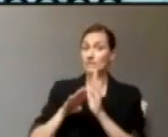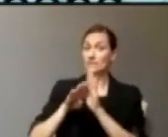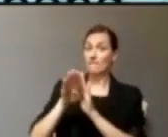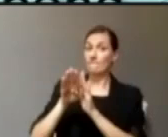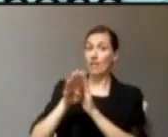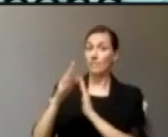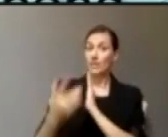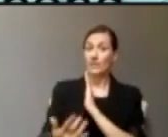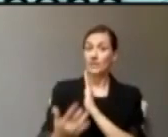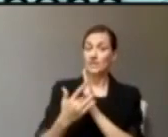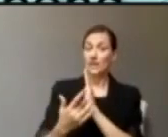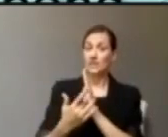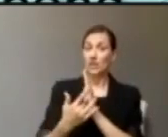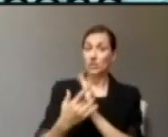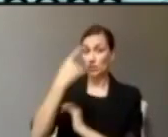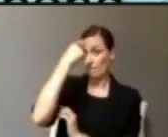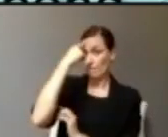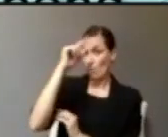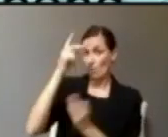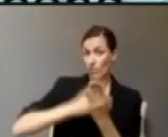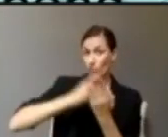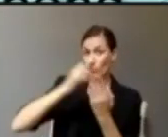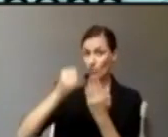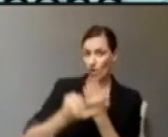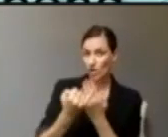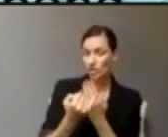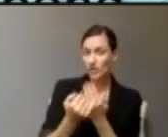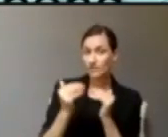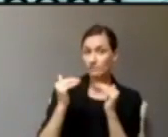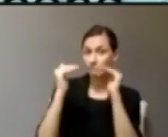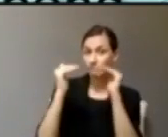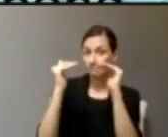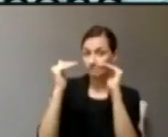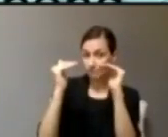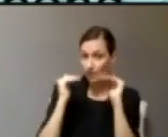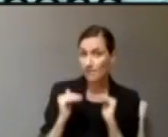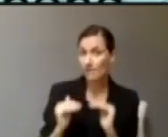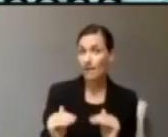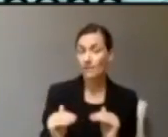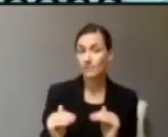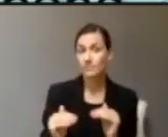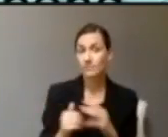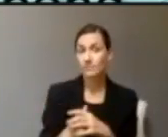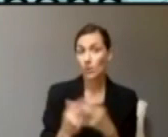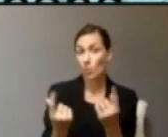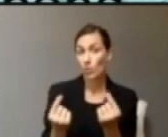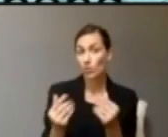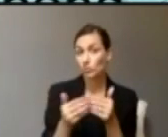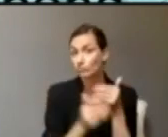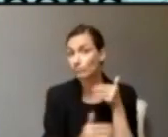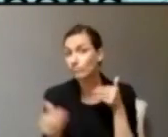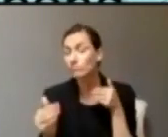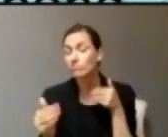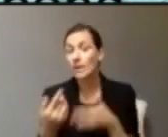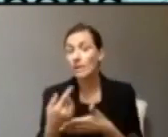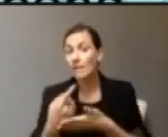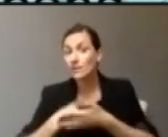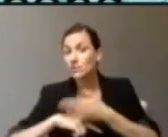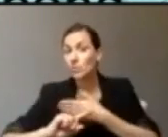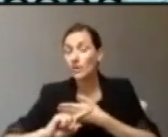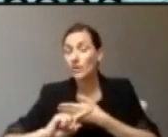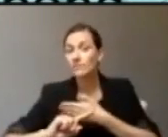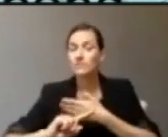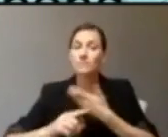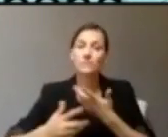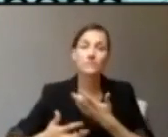technology for the project, but our next stage, in fact, during the next week, in fact,